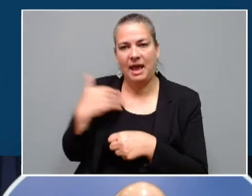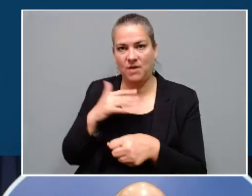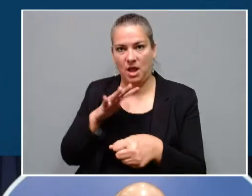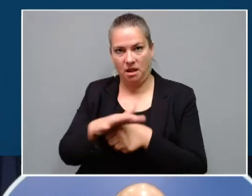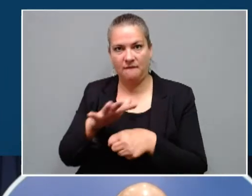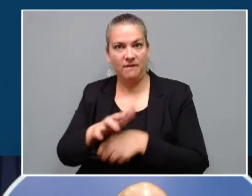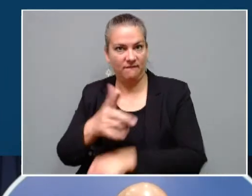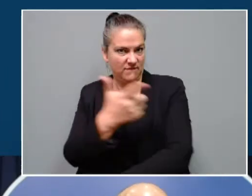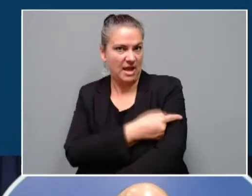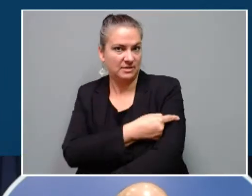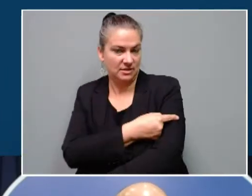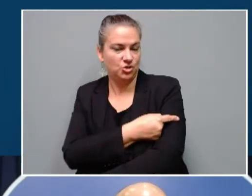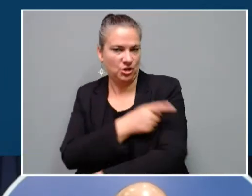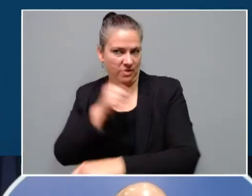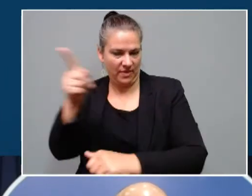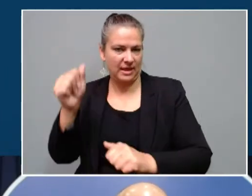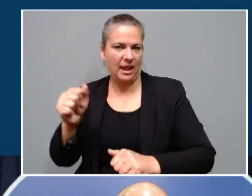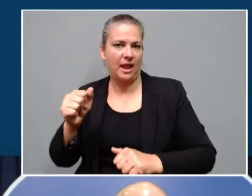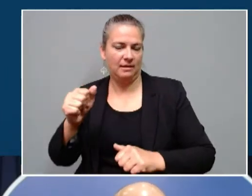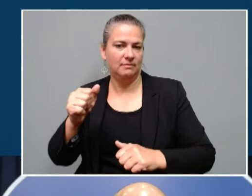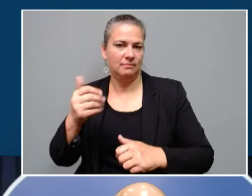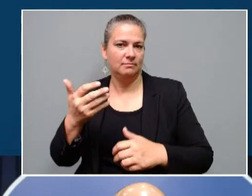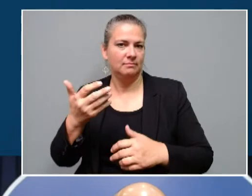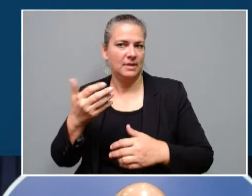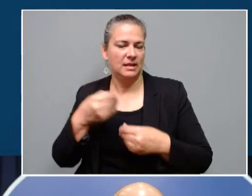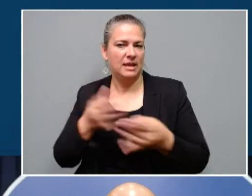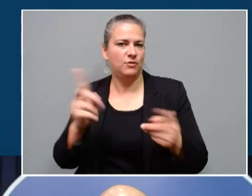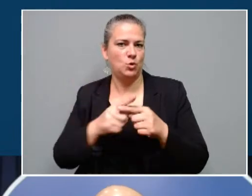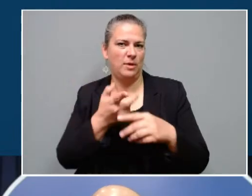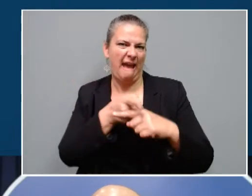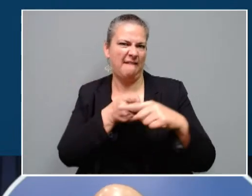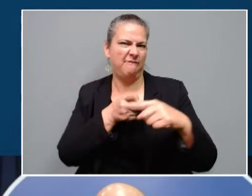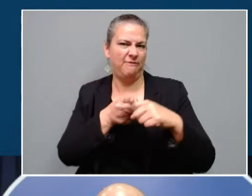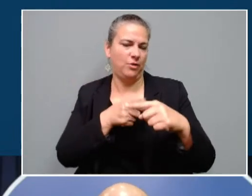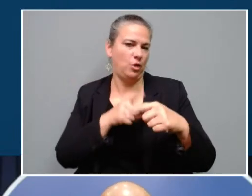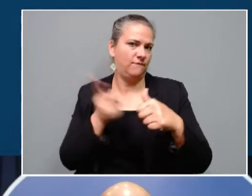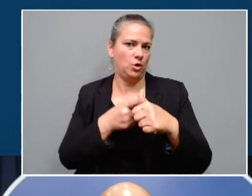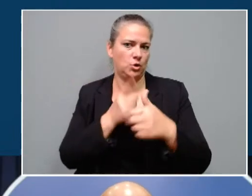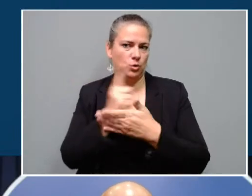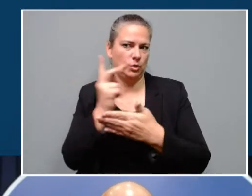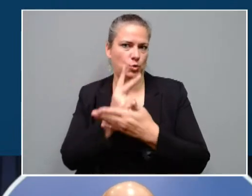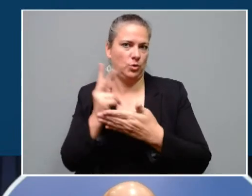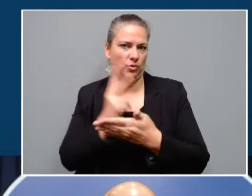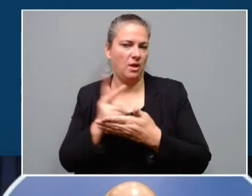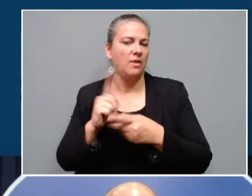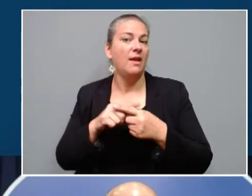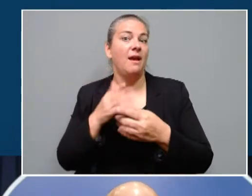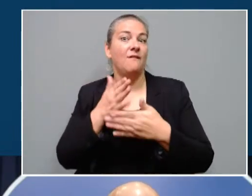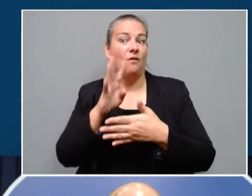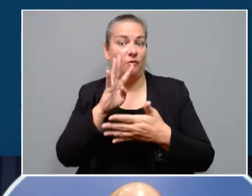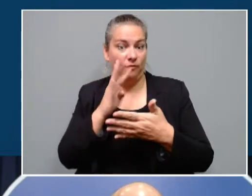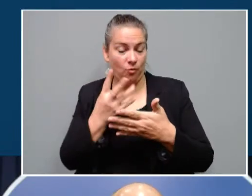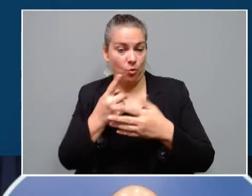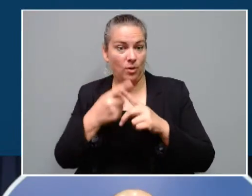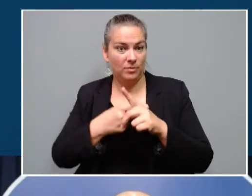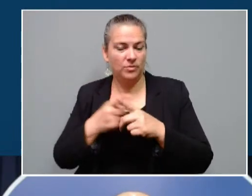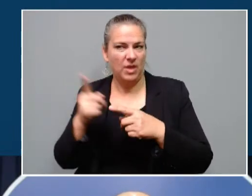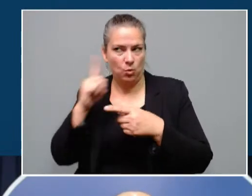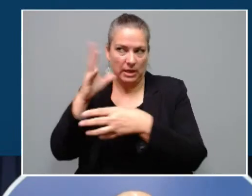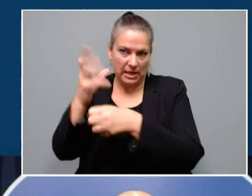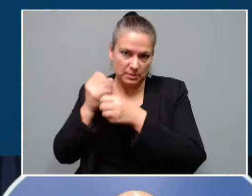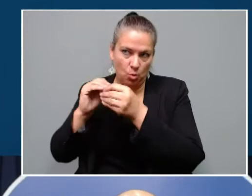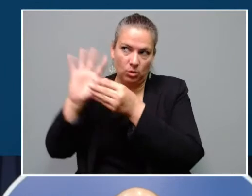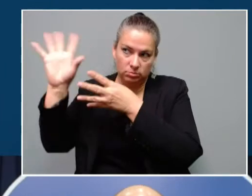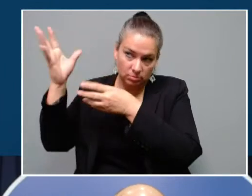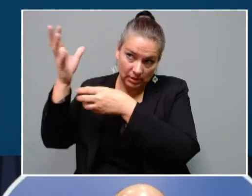probably to meet half of that population over the first few weeks. And then they'll continue, obviously, to get ongoing supplies, and we'll be able to catch